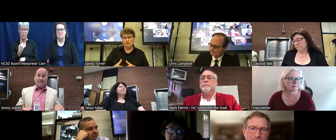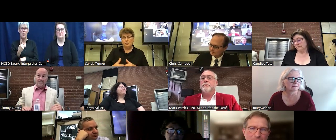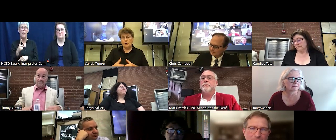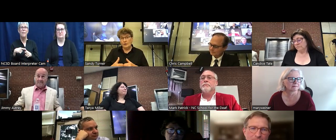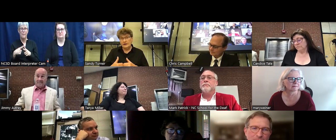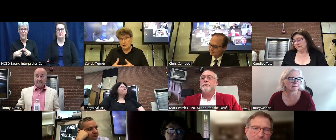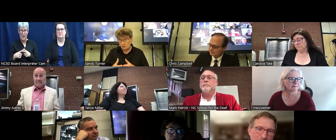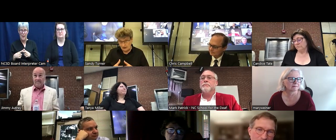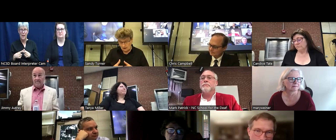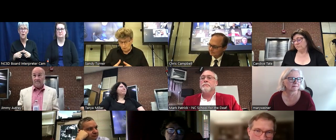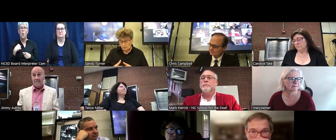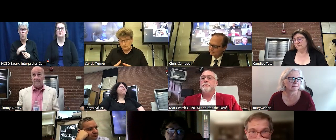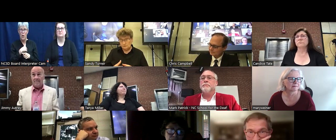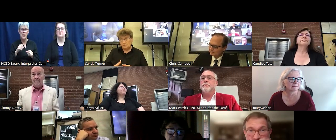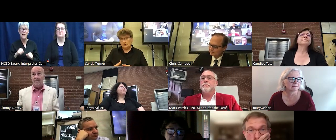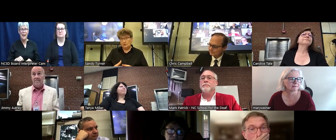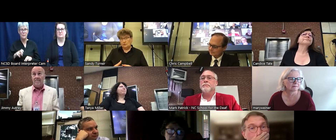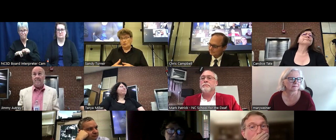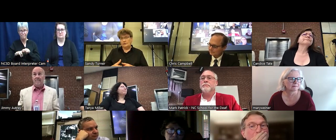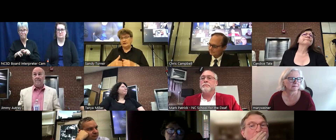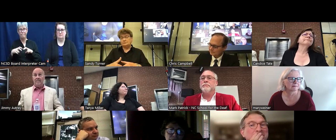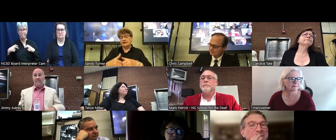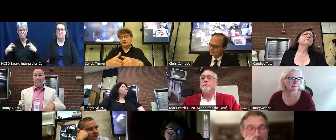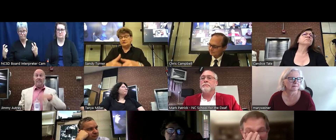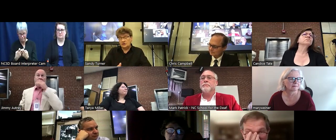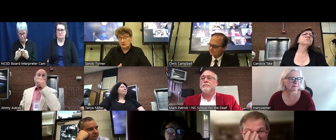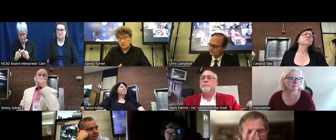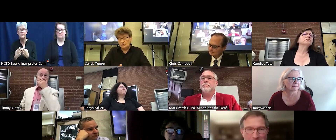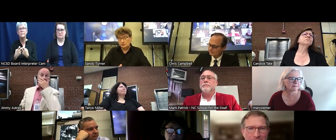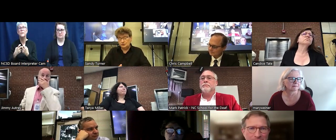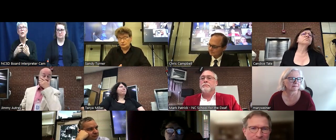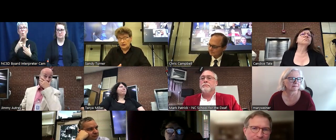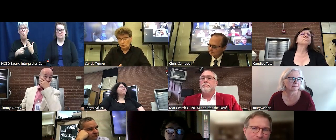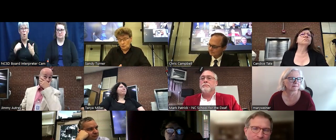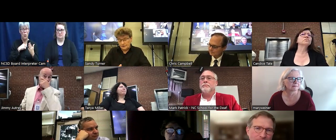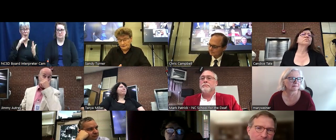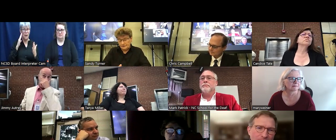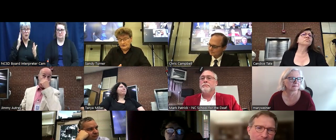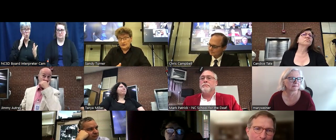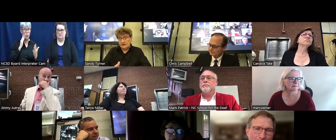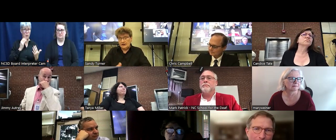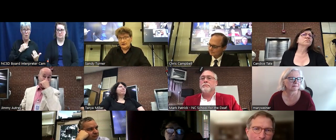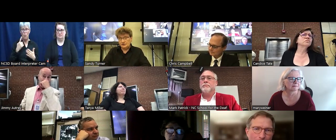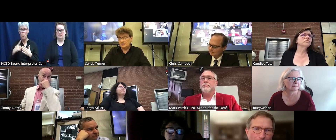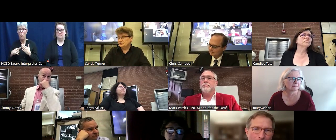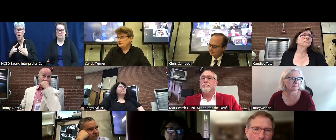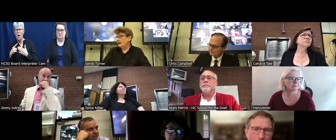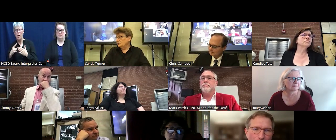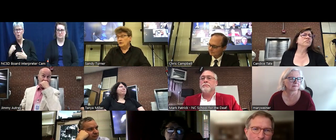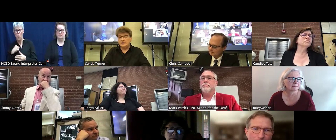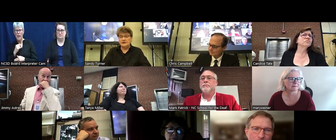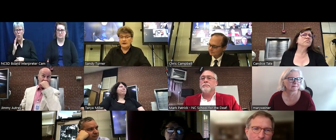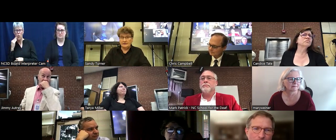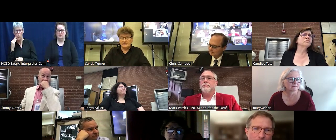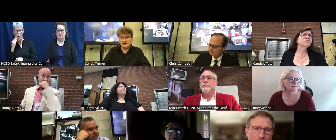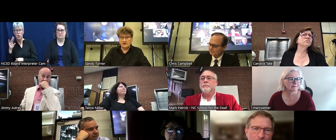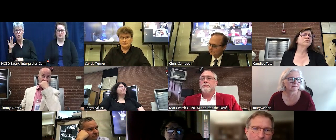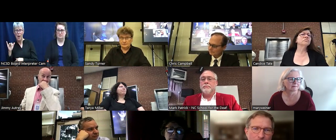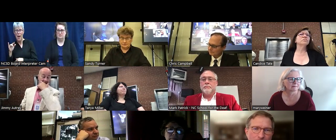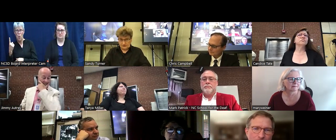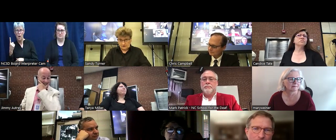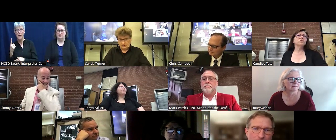through what we know now, what we expect to know on July 1, and just evaluate how this